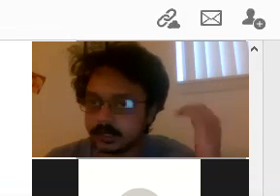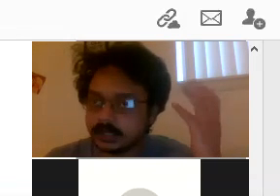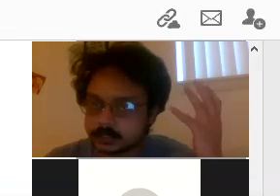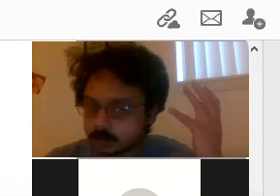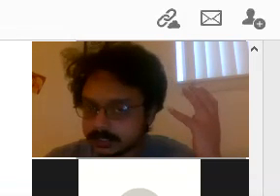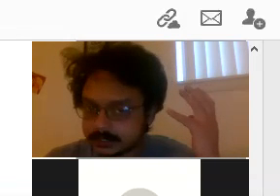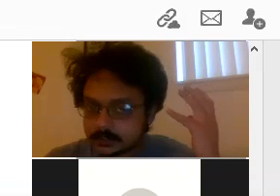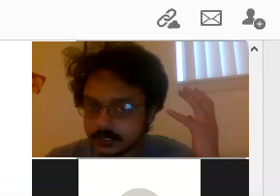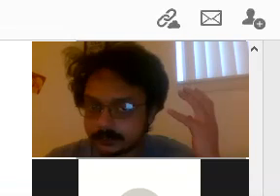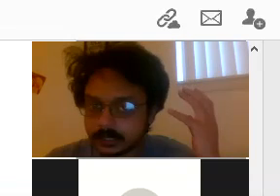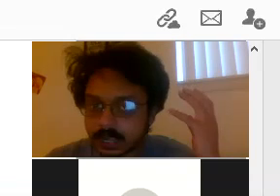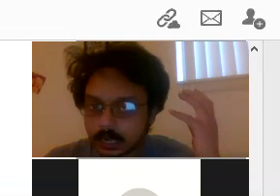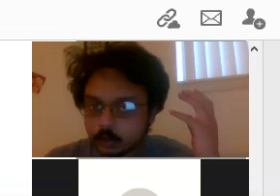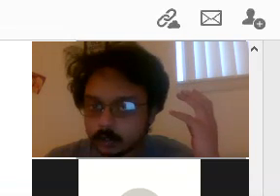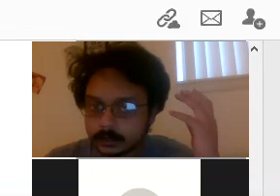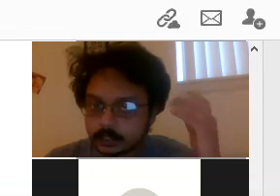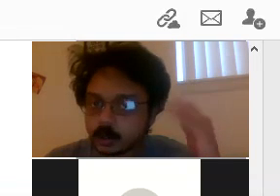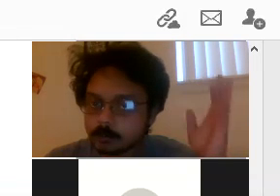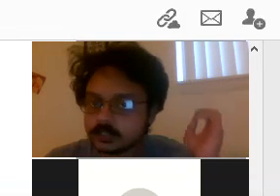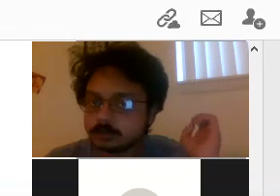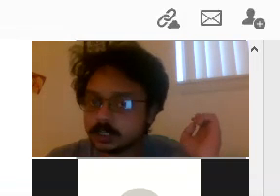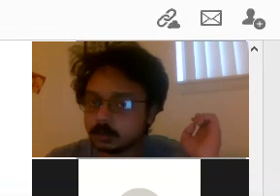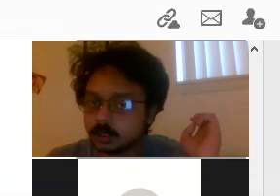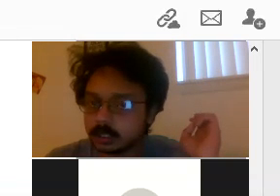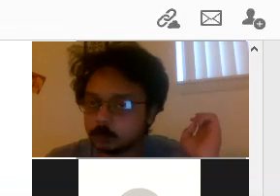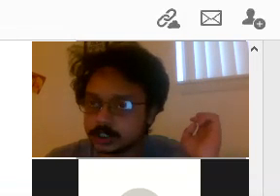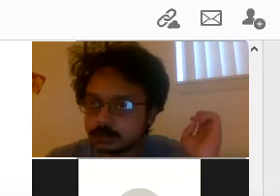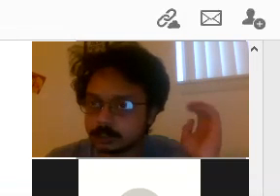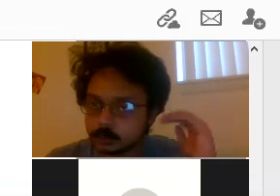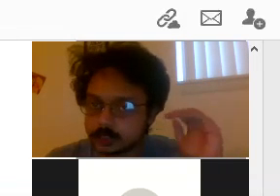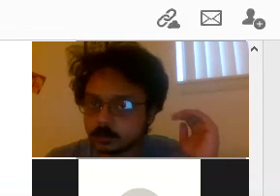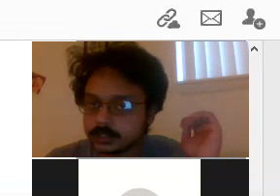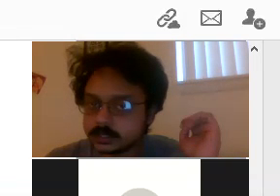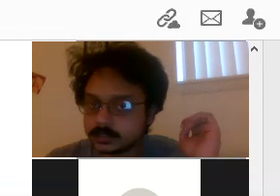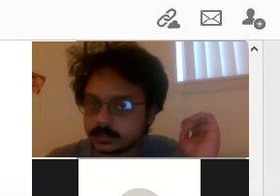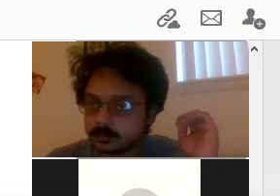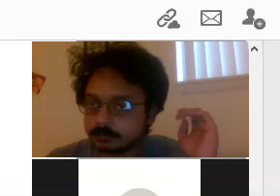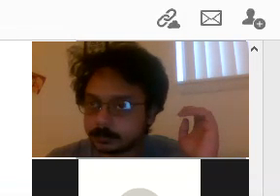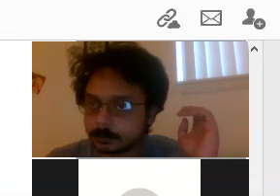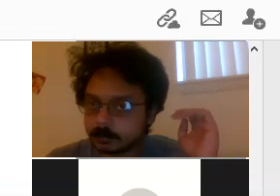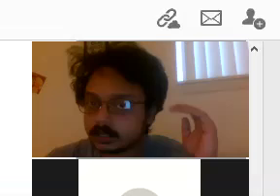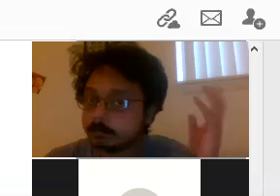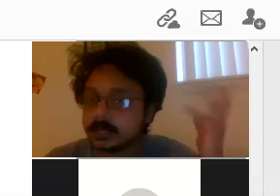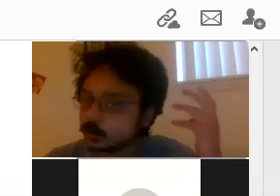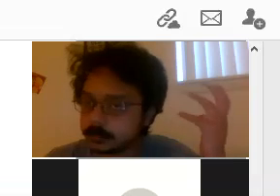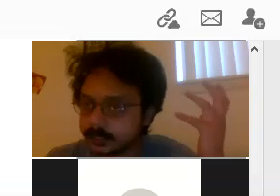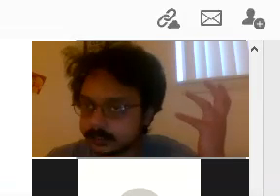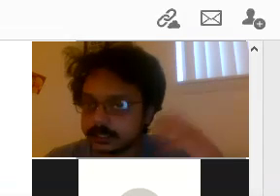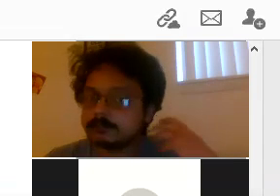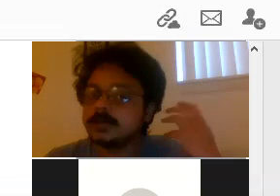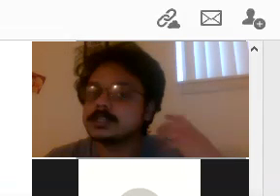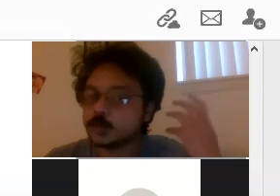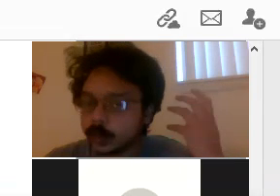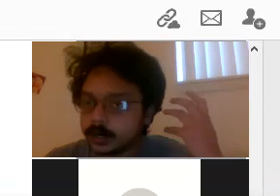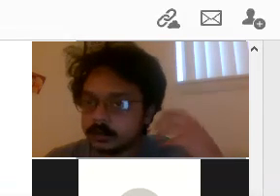divided by infinity. That does not make sense, right? How do I decompose this particular equation into a smaller set? B could be